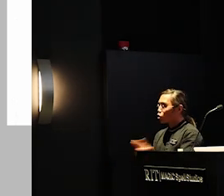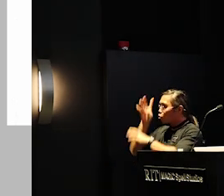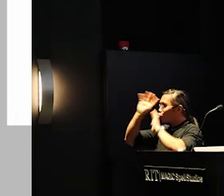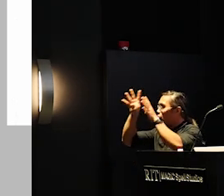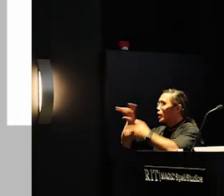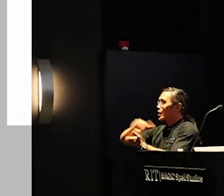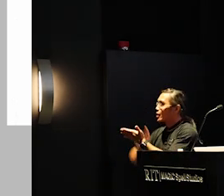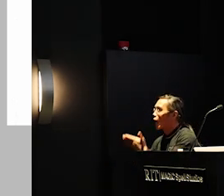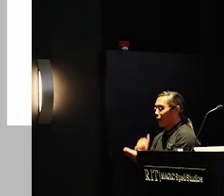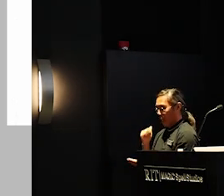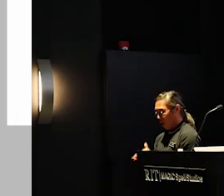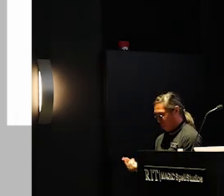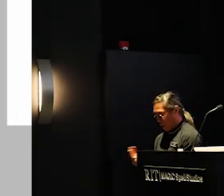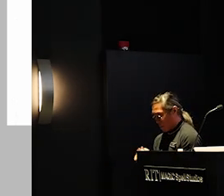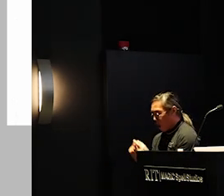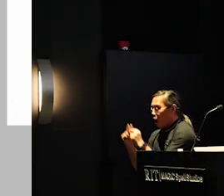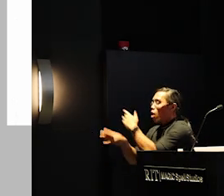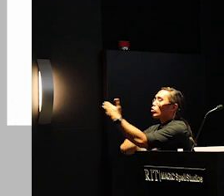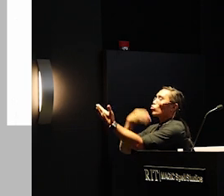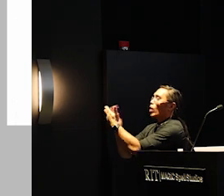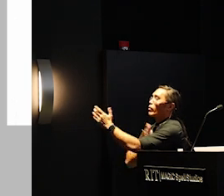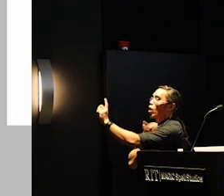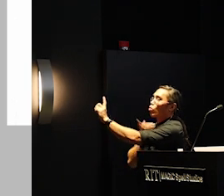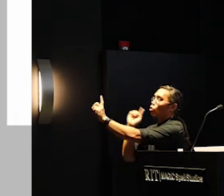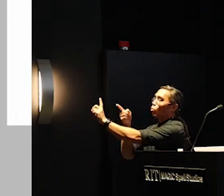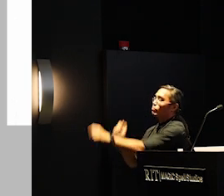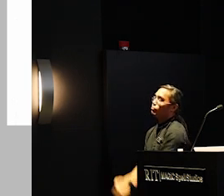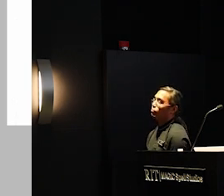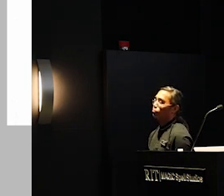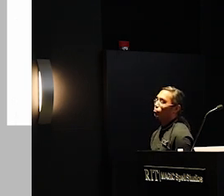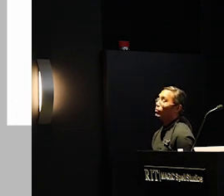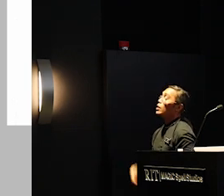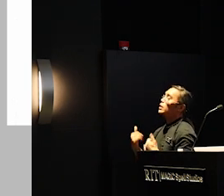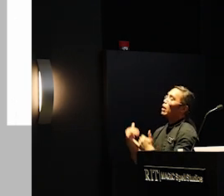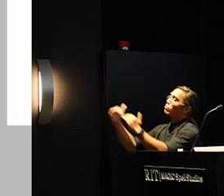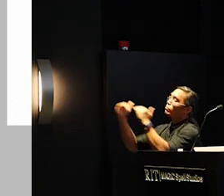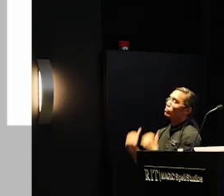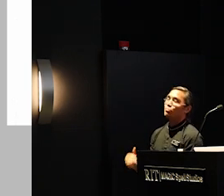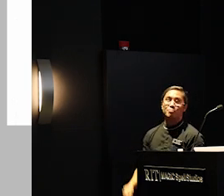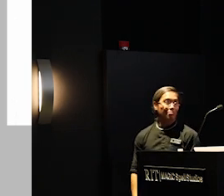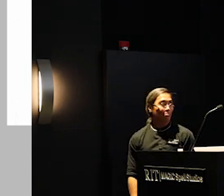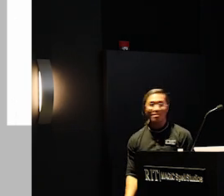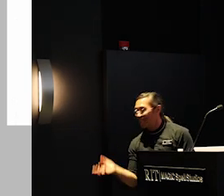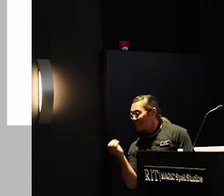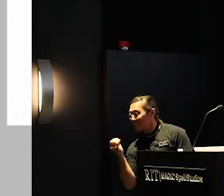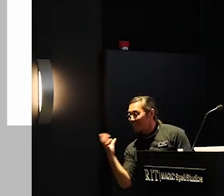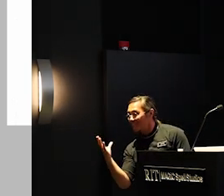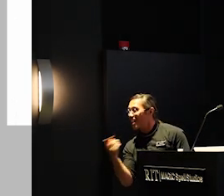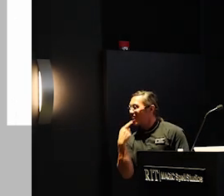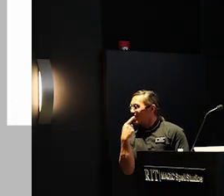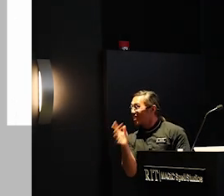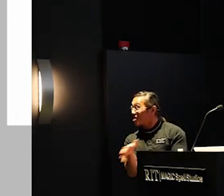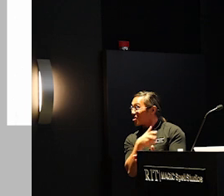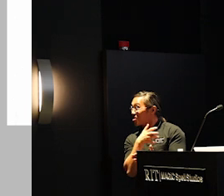this is Good Luck in 2008. Some of these are photos that no one has ever seen. Anyway,